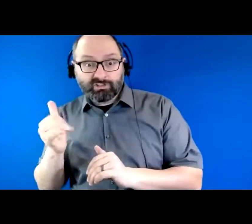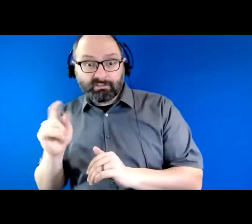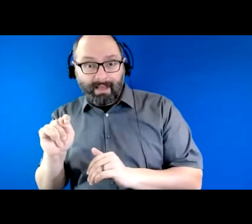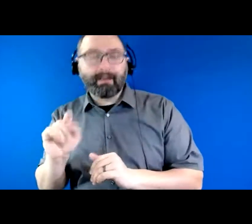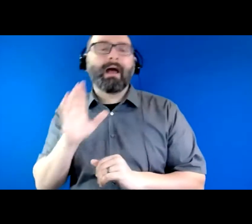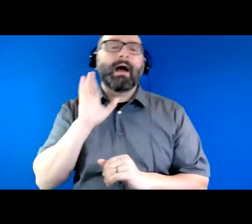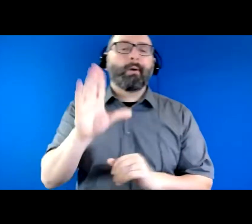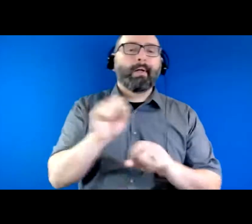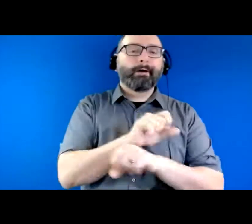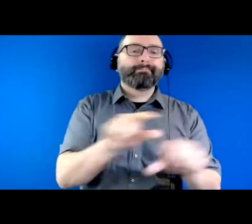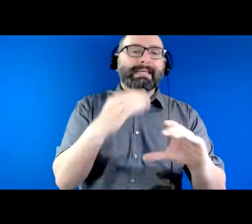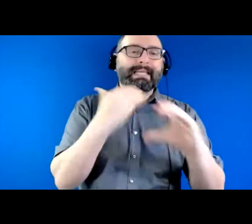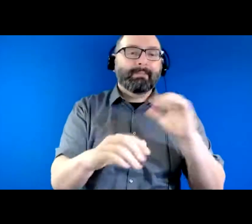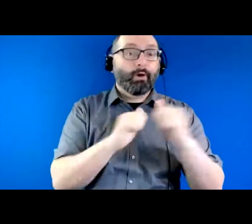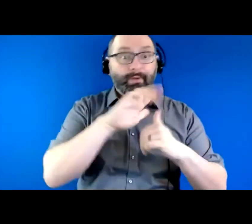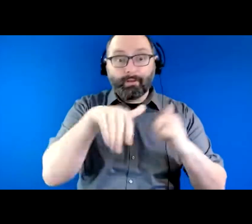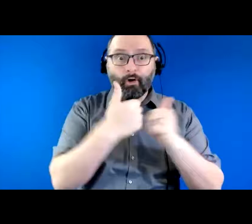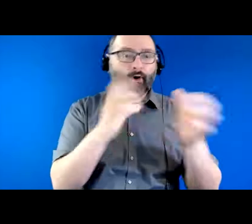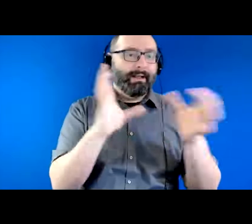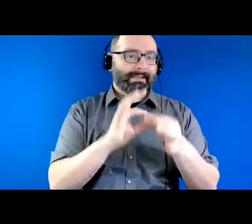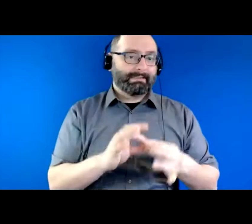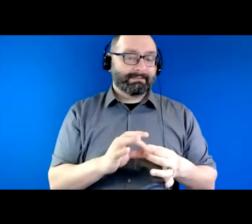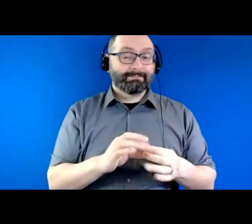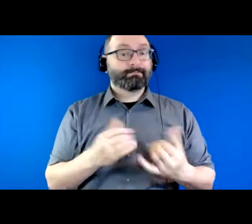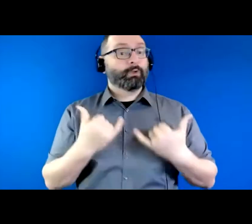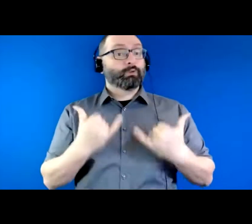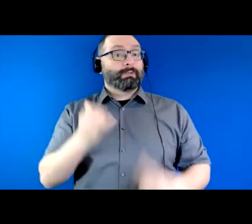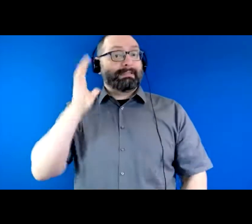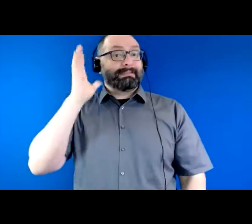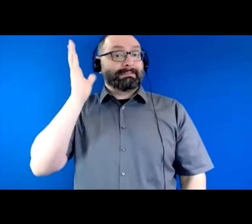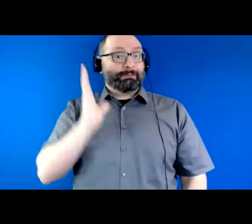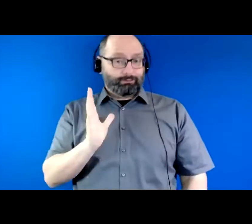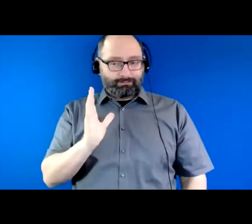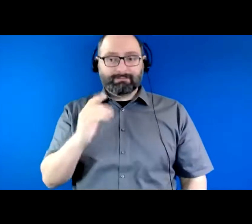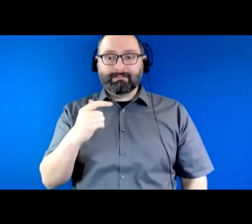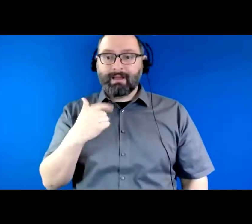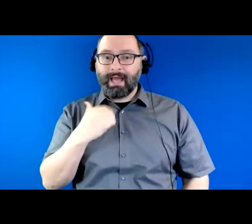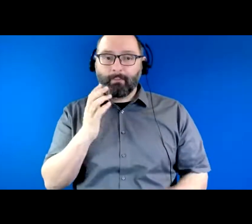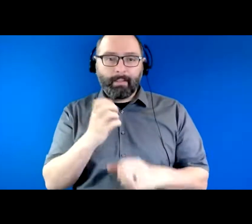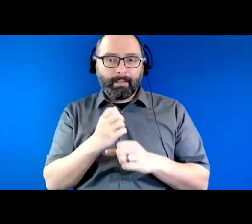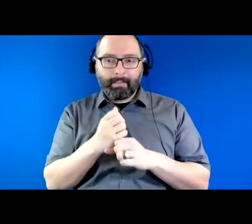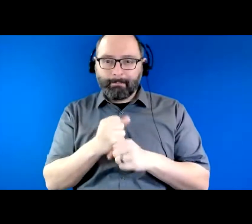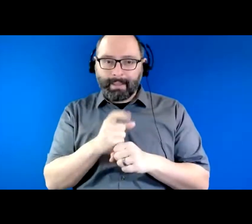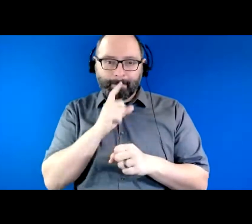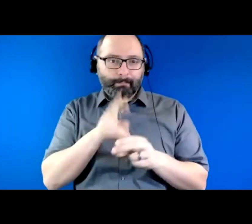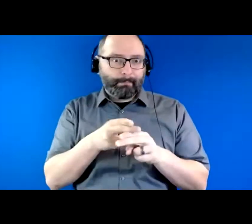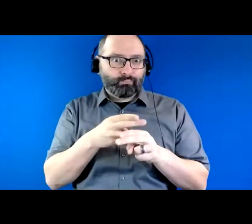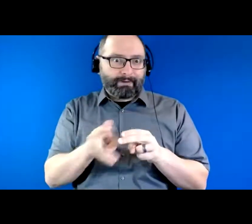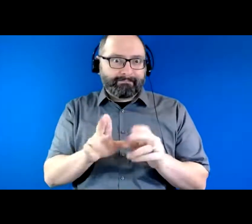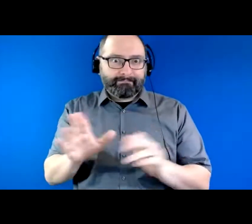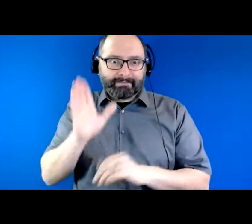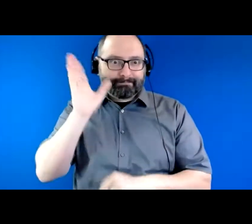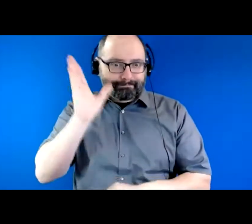mentioned. Now, I would like to introduce today's speakers, and I will make this brief.